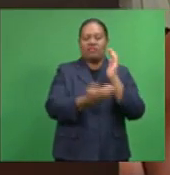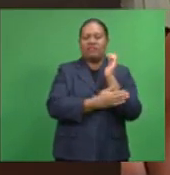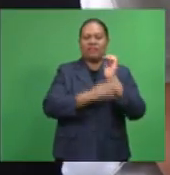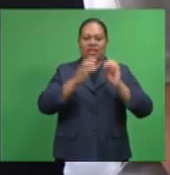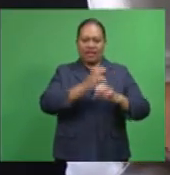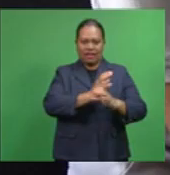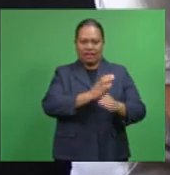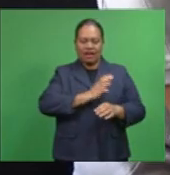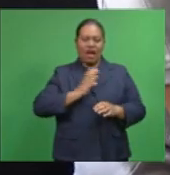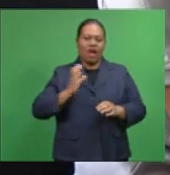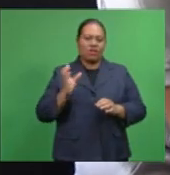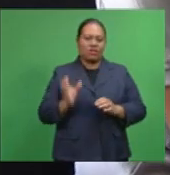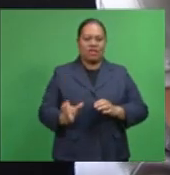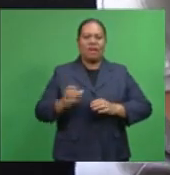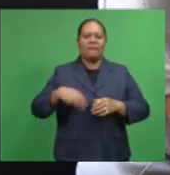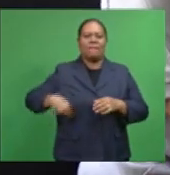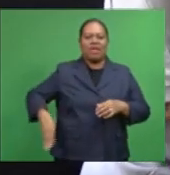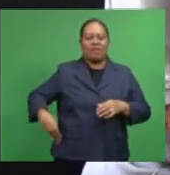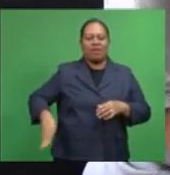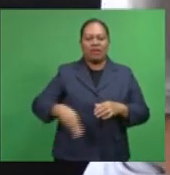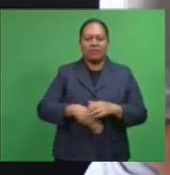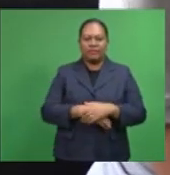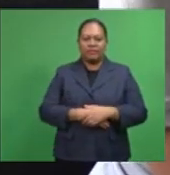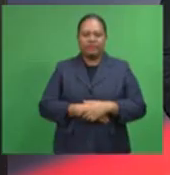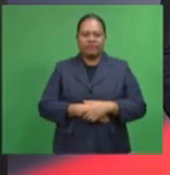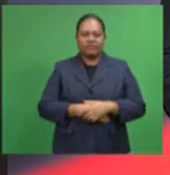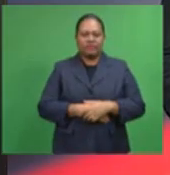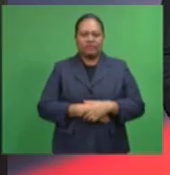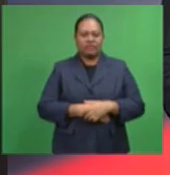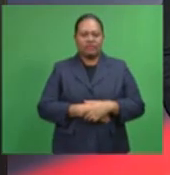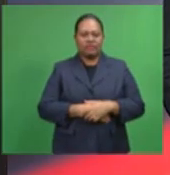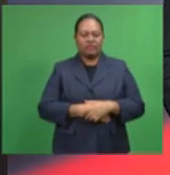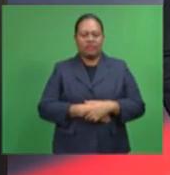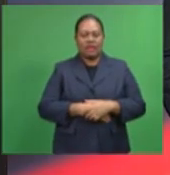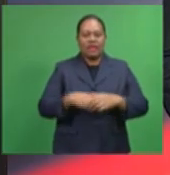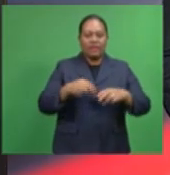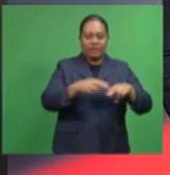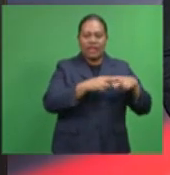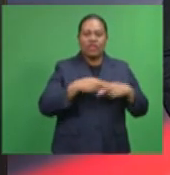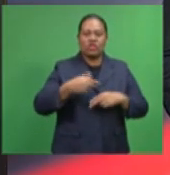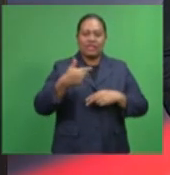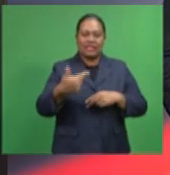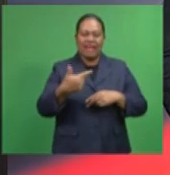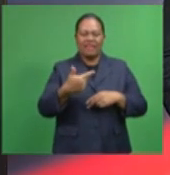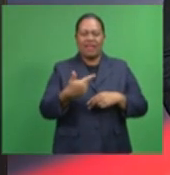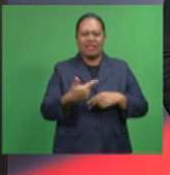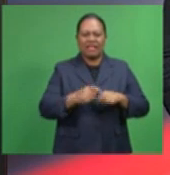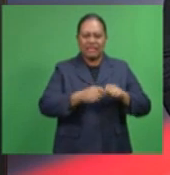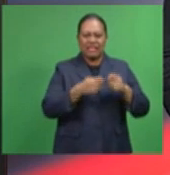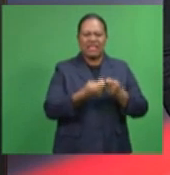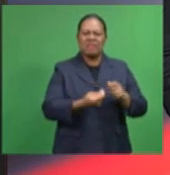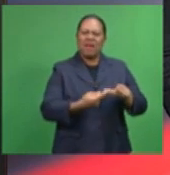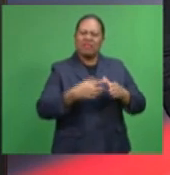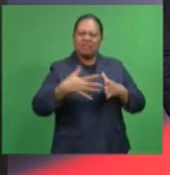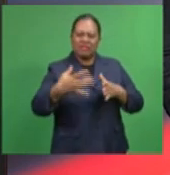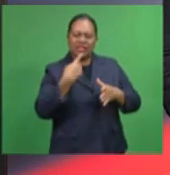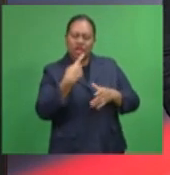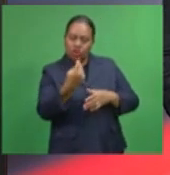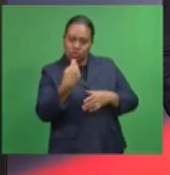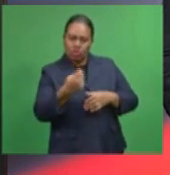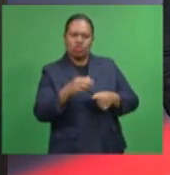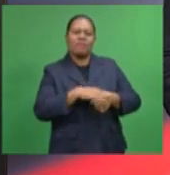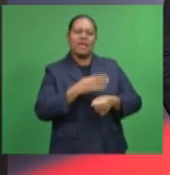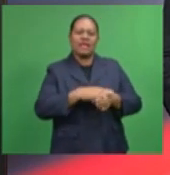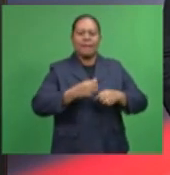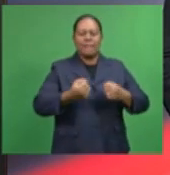member. Karlini Tavi, FBC Sports. Fiji Sevens winger Mniasi Tuimamba may soon make his big break in